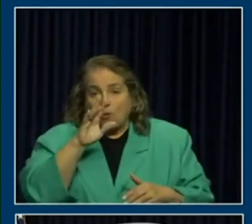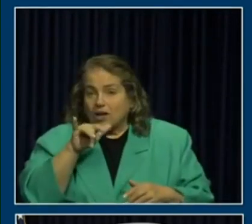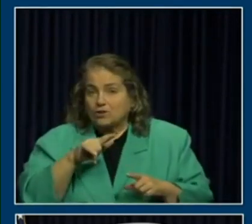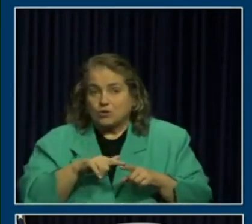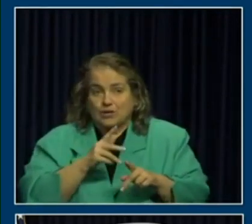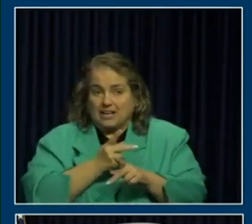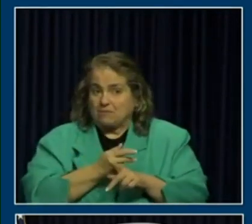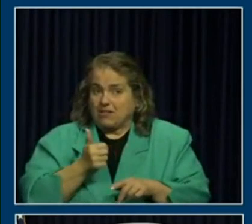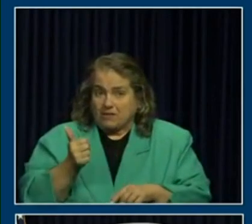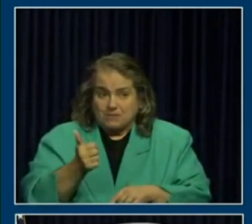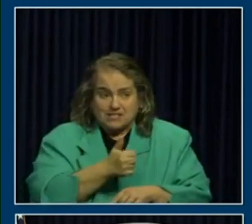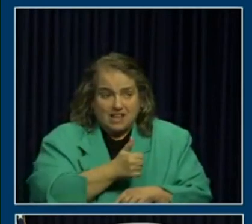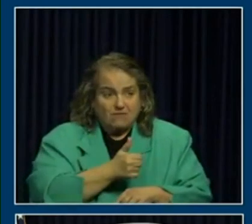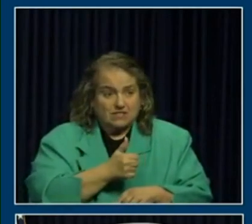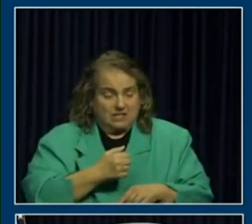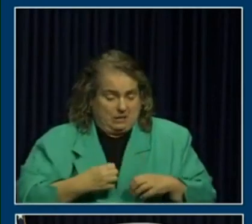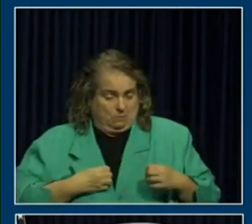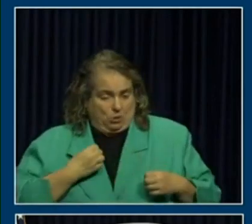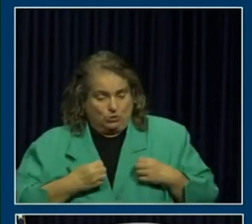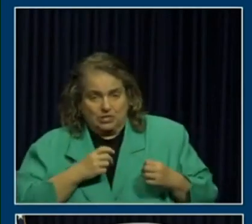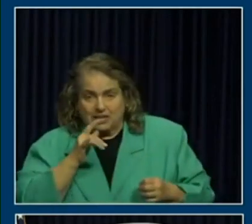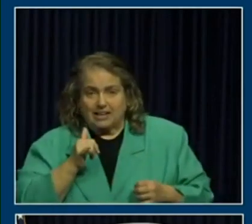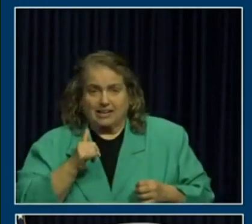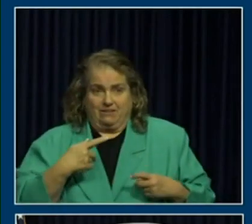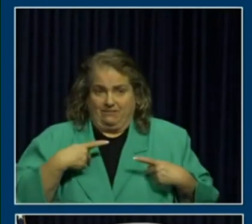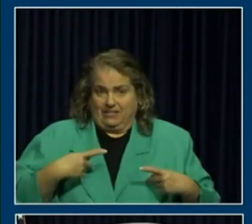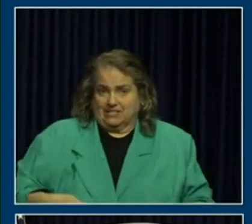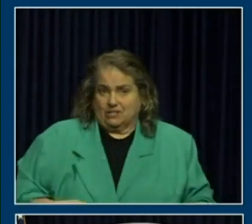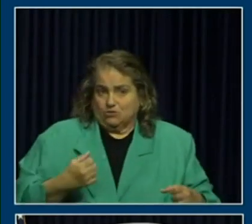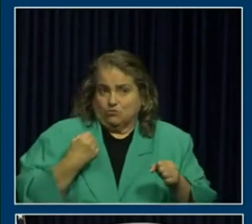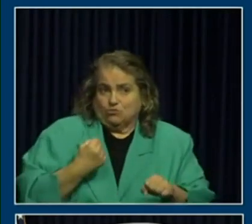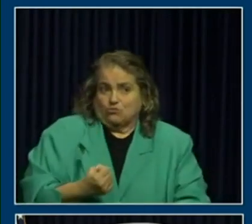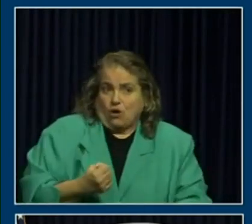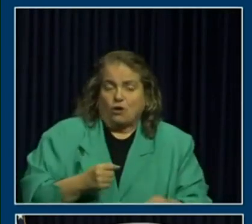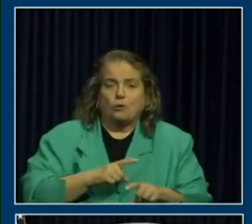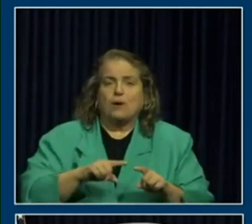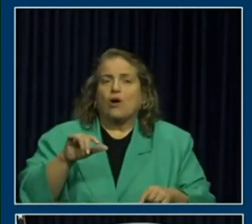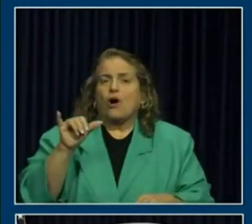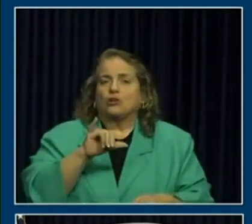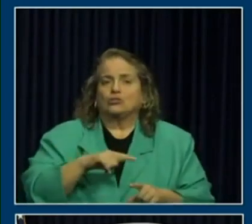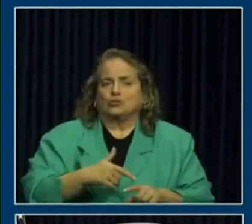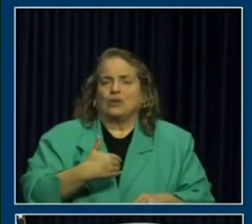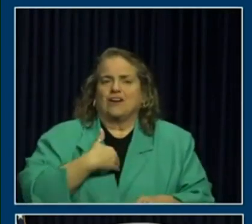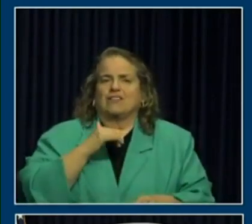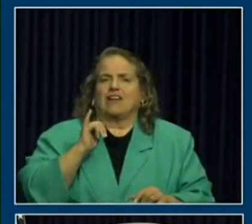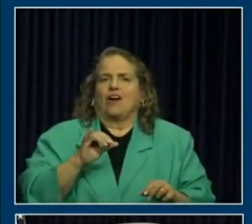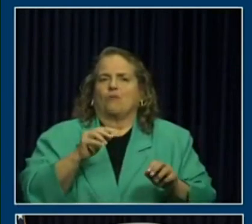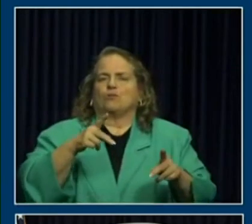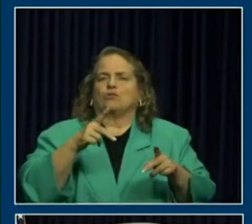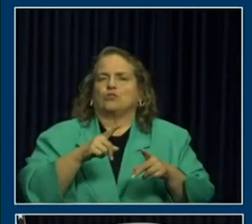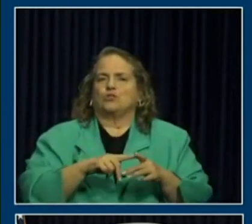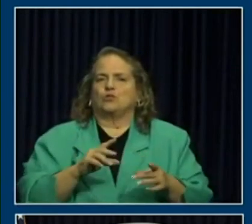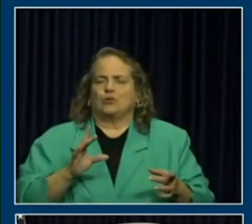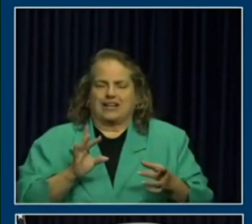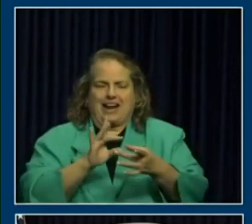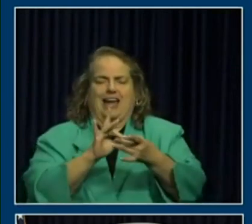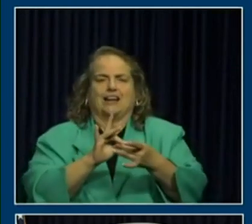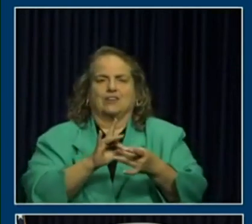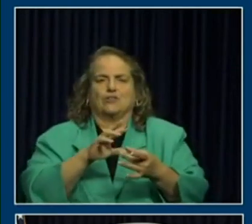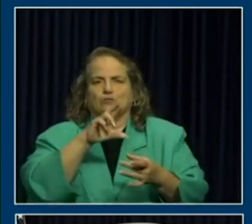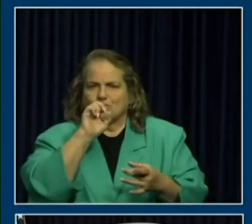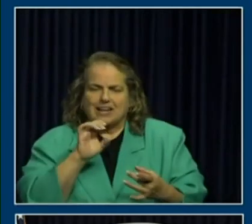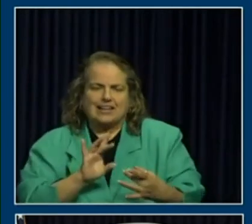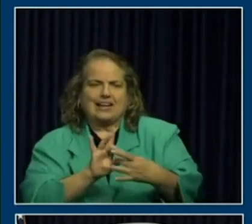keep themselves emotionally, physically strong, but having that chance to connect or reconnect to our